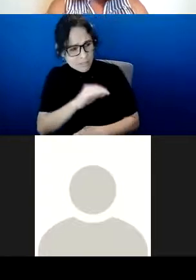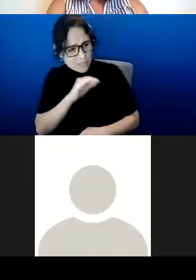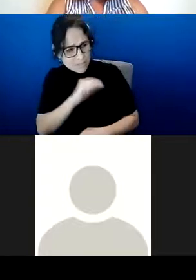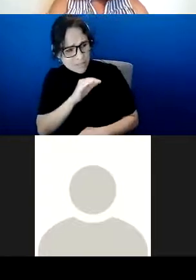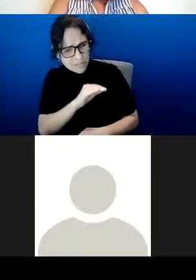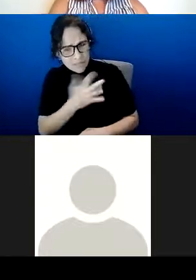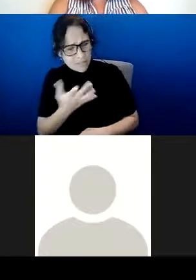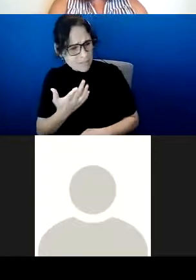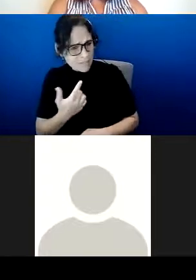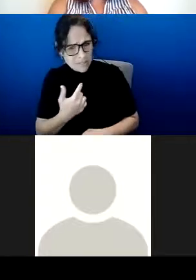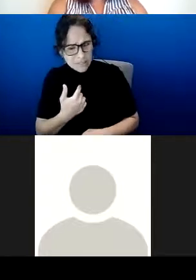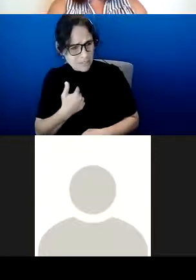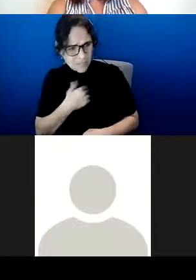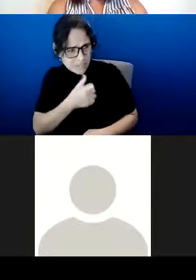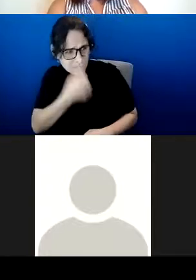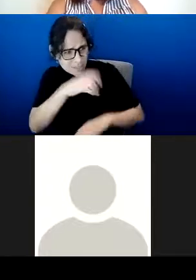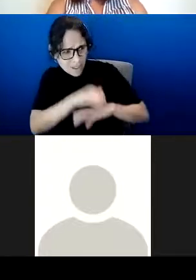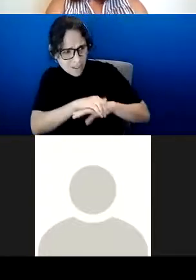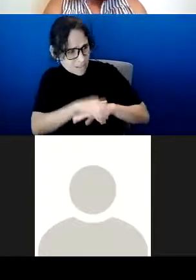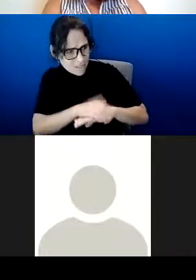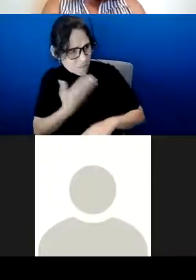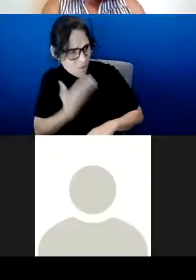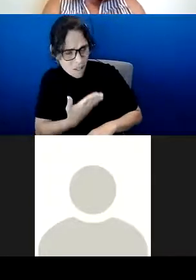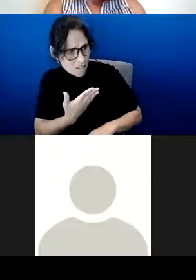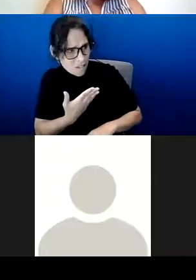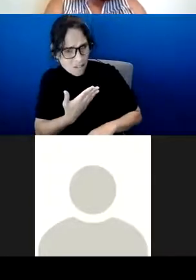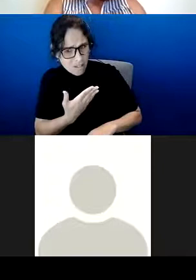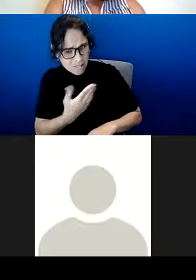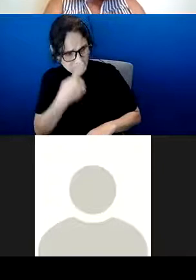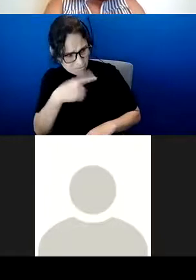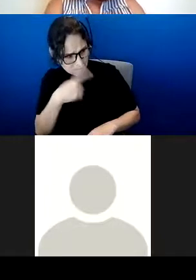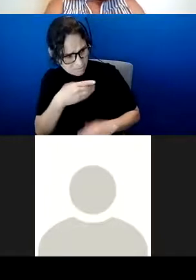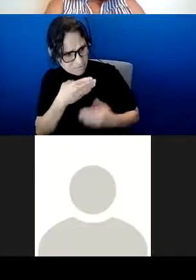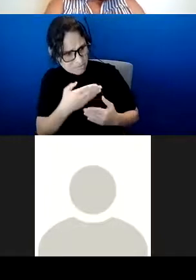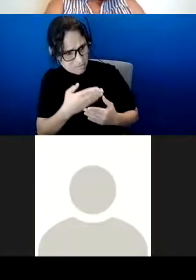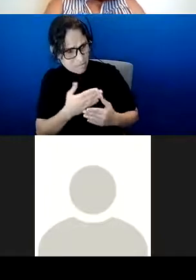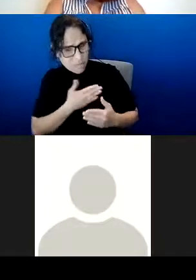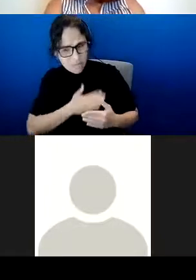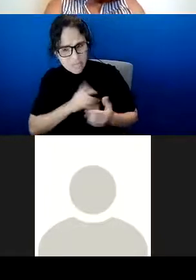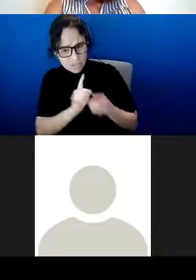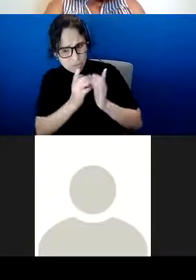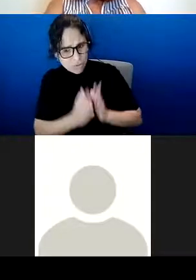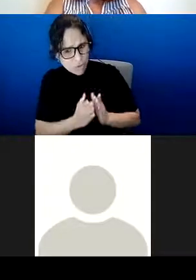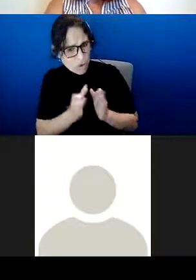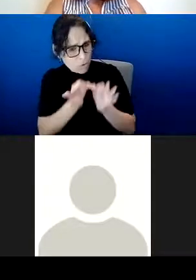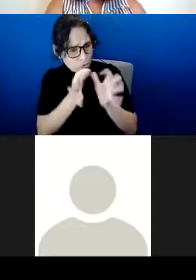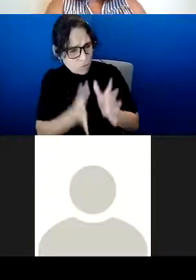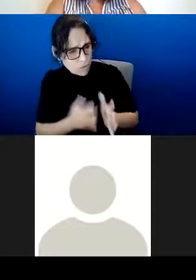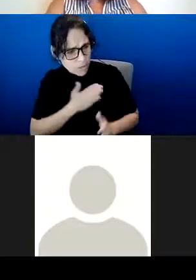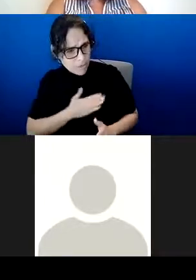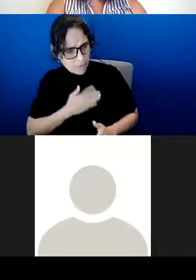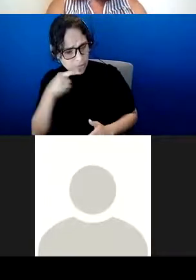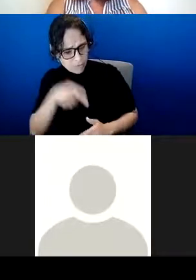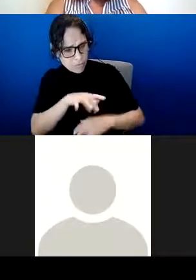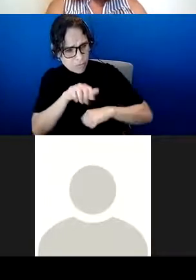doctor she does not understand English well and asks if they could please have a translator or interpreter for the